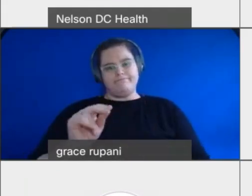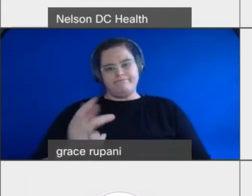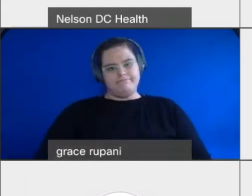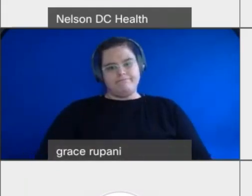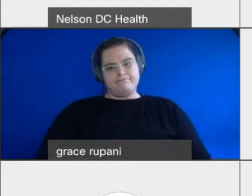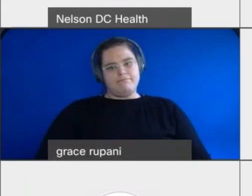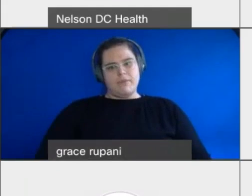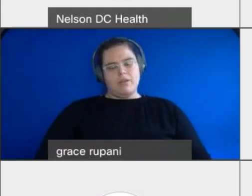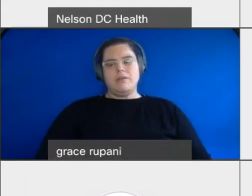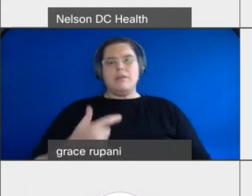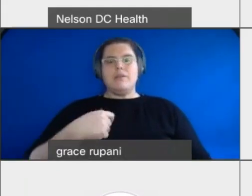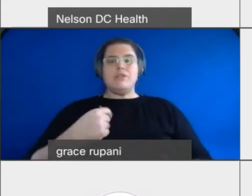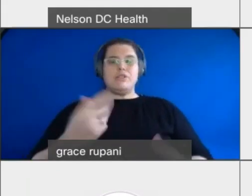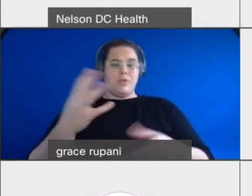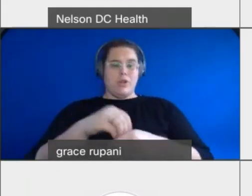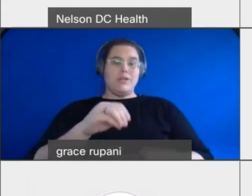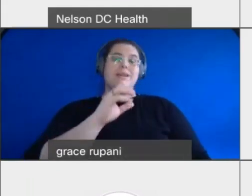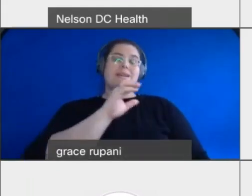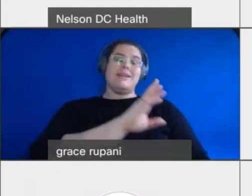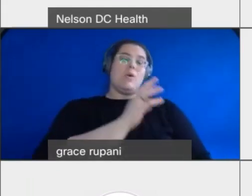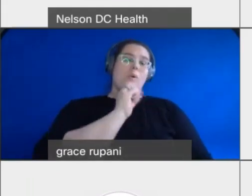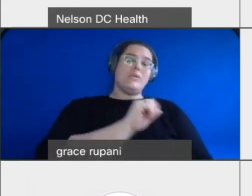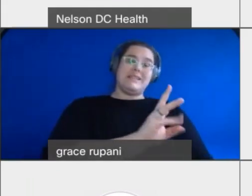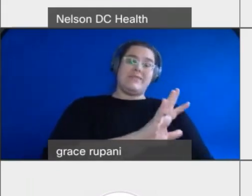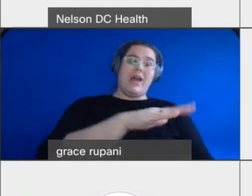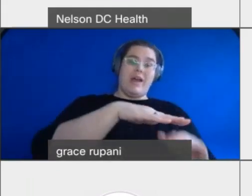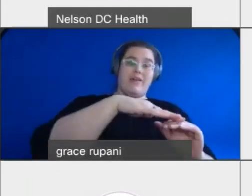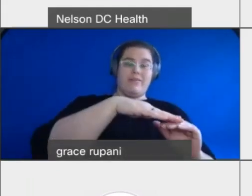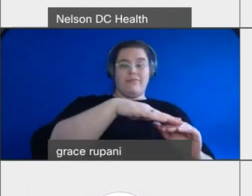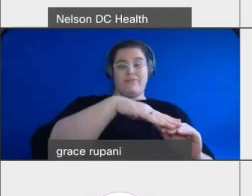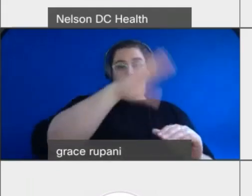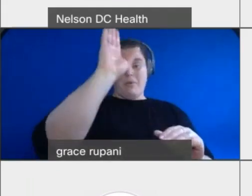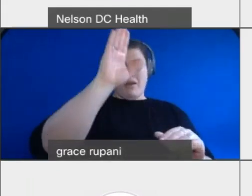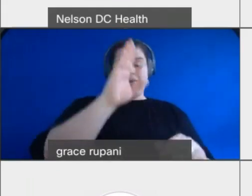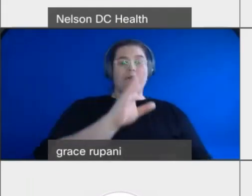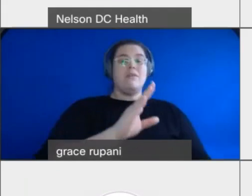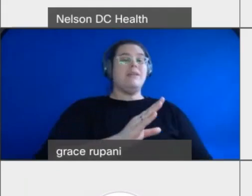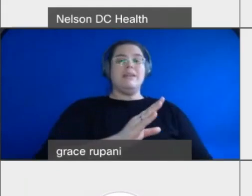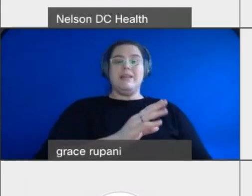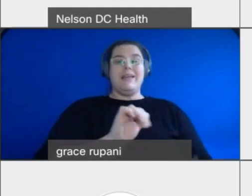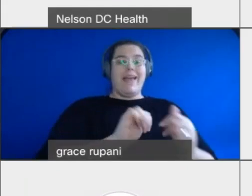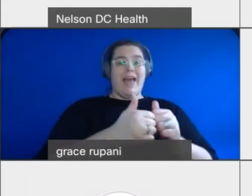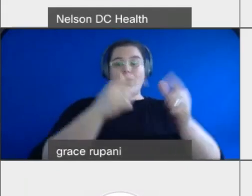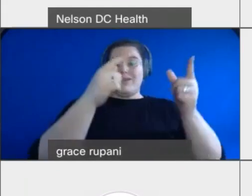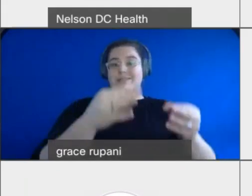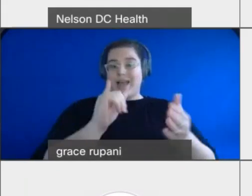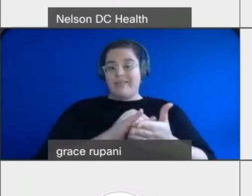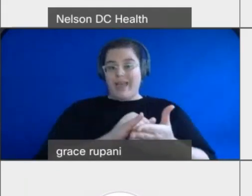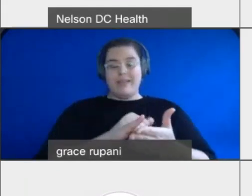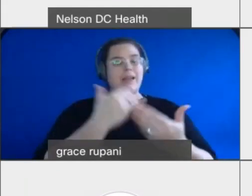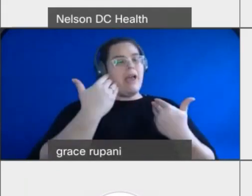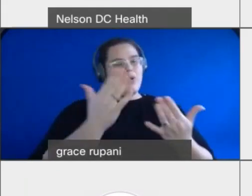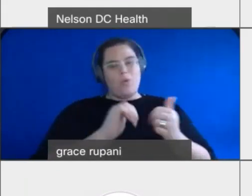include 65 to 74-year-olds, I can't answer completely about how that decision was made. I expect it may have been